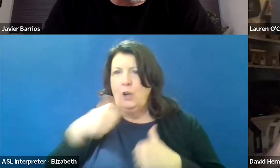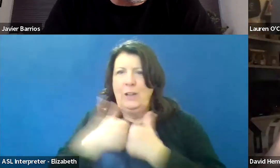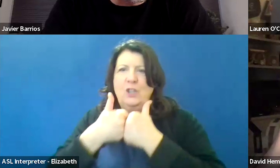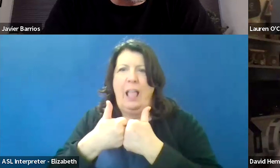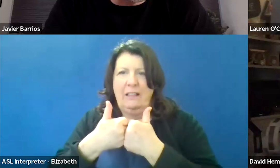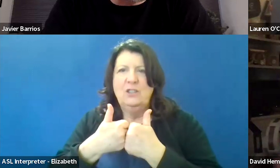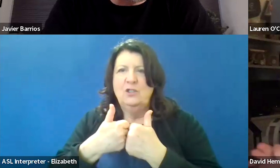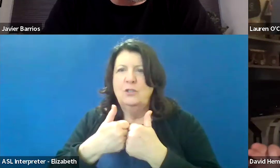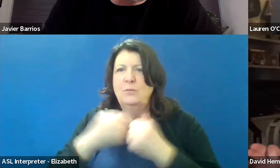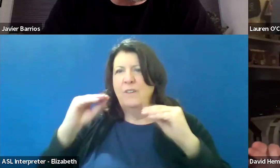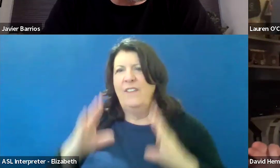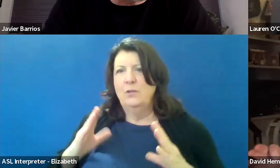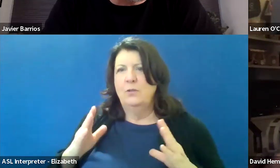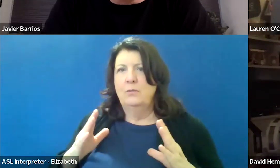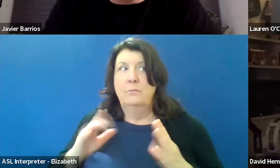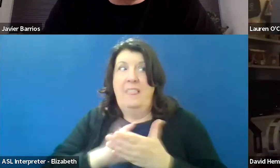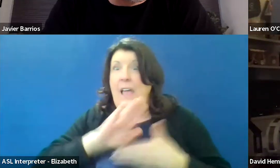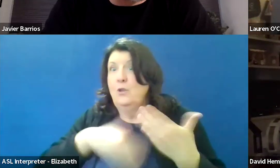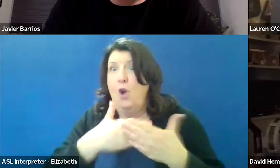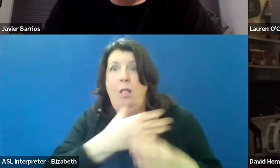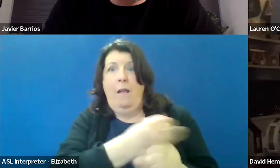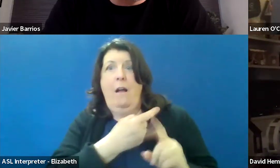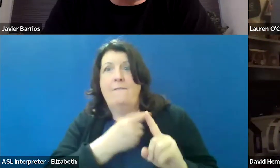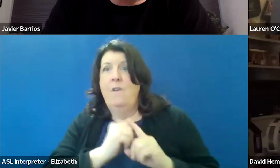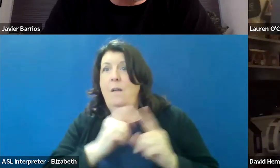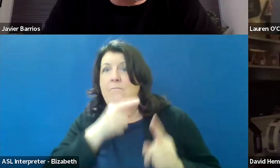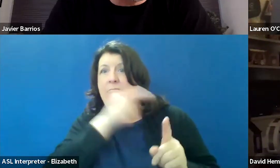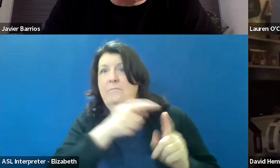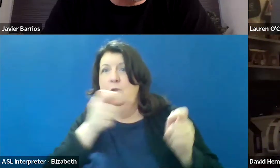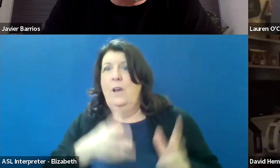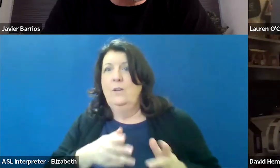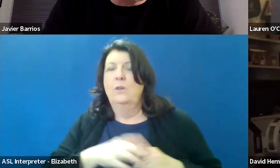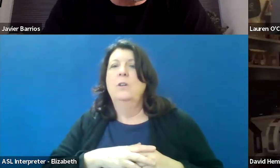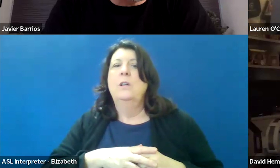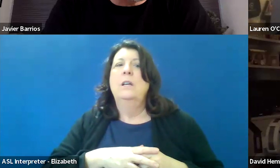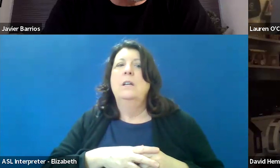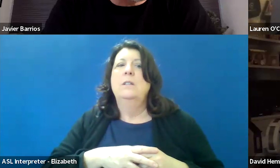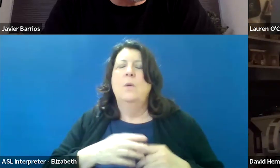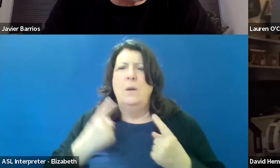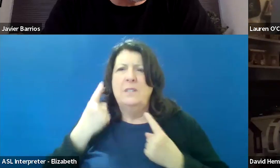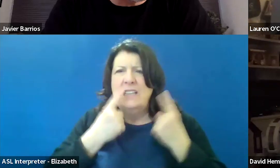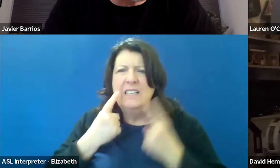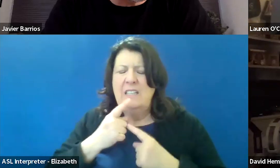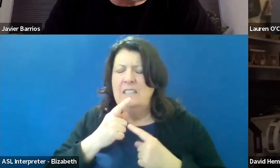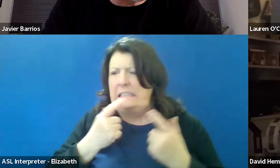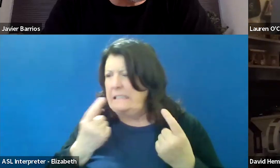thing. But that's all I had from him. And so I started messing with it, and I started going, okay, is it just him and the